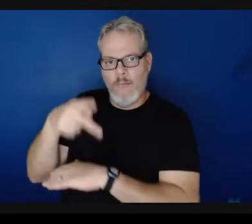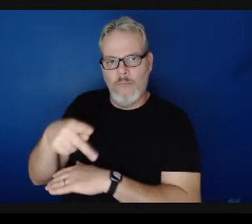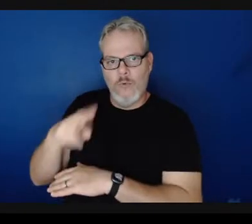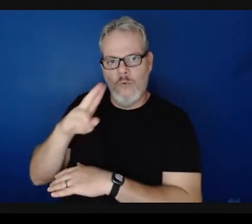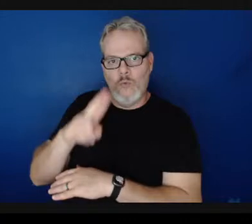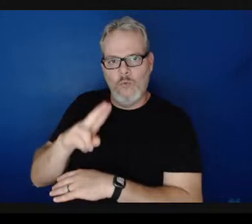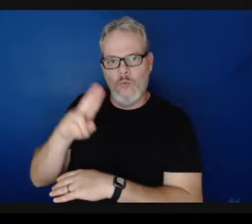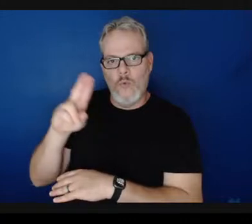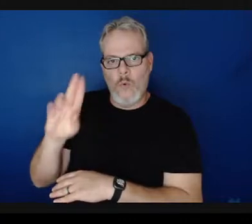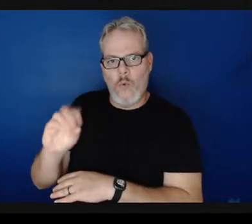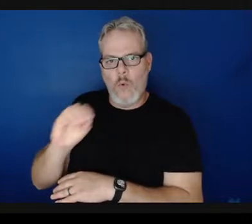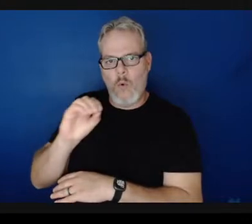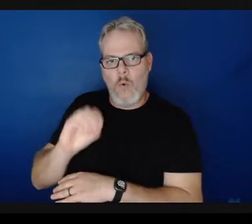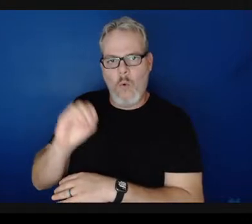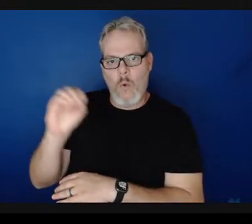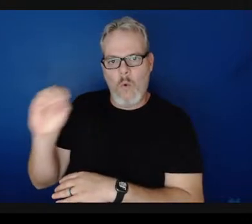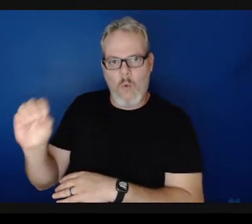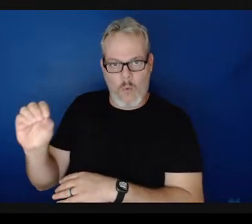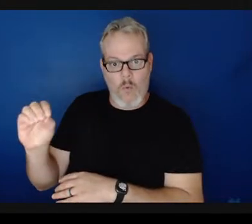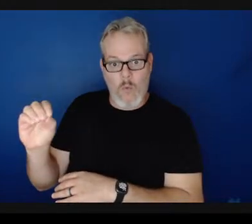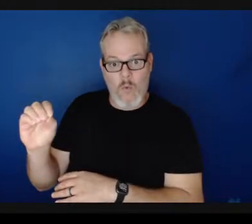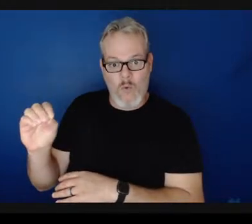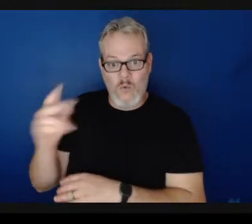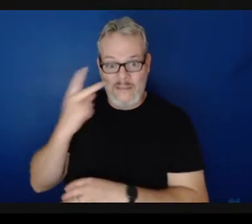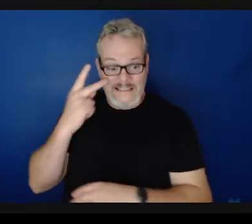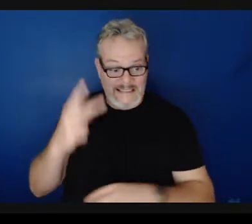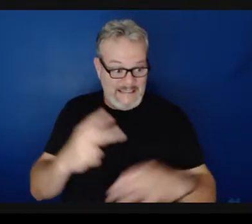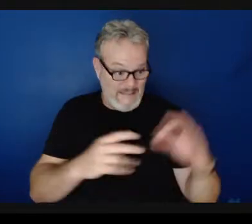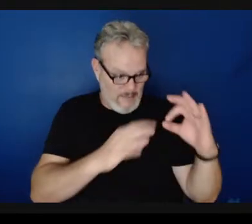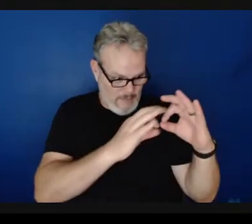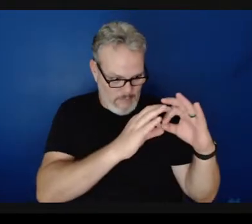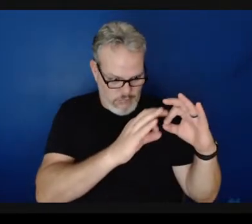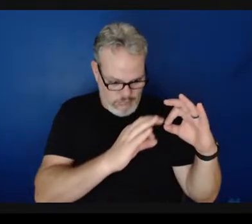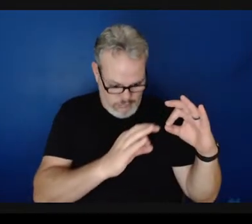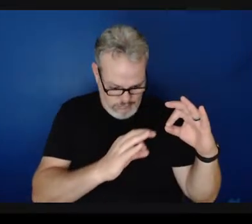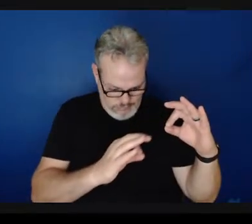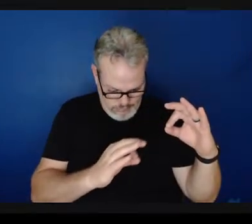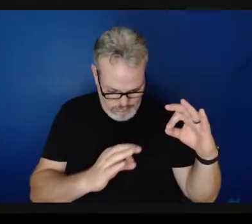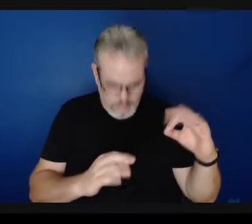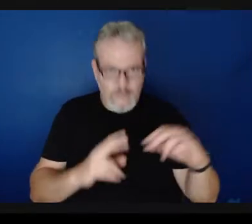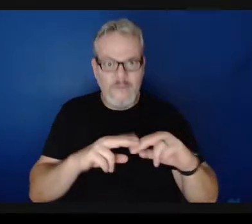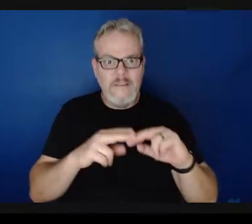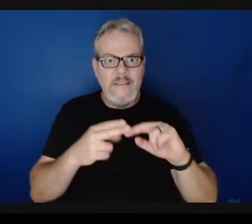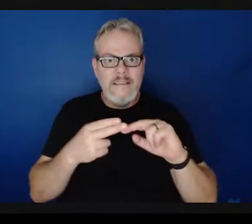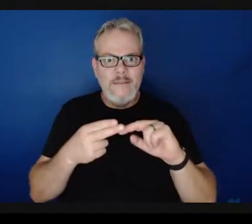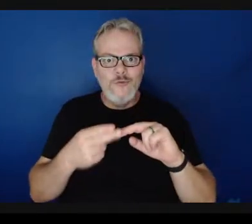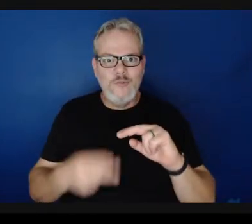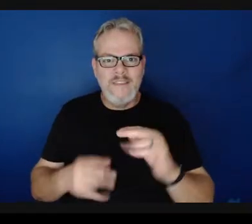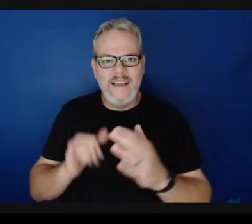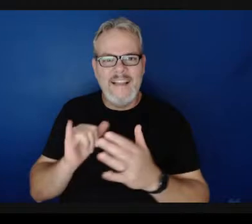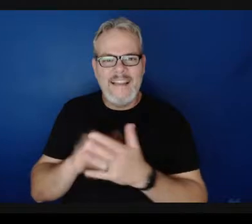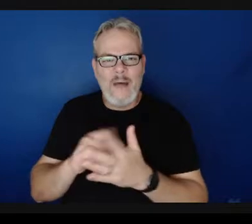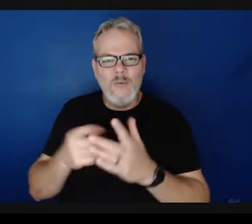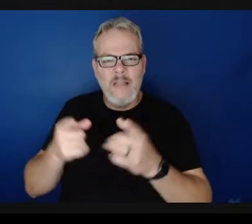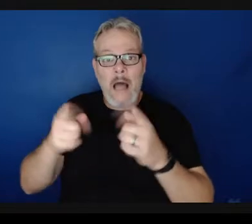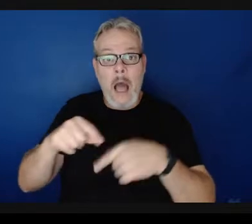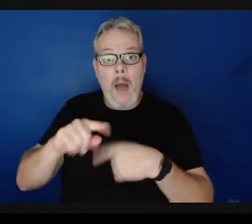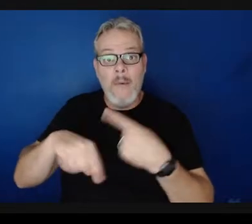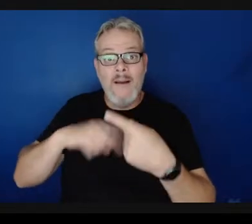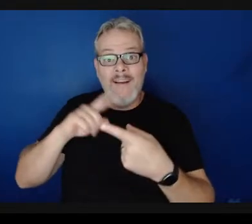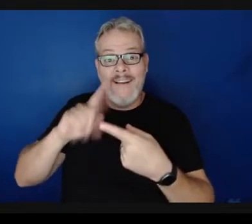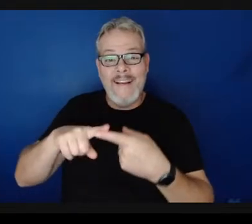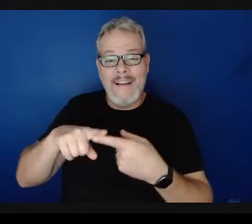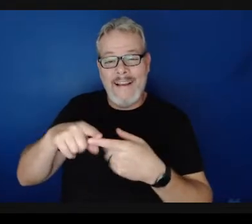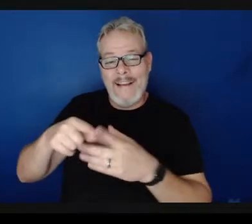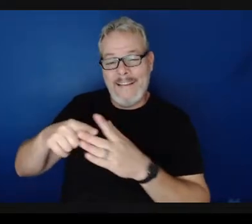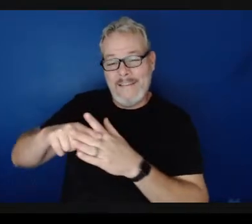in here, right? And we can see that it was steadily decreasing all that time we've been talking about early in 2022 until this period